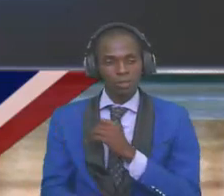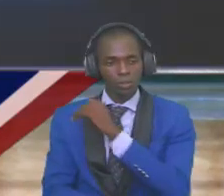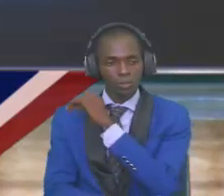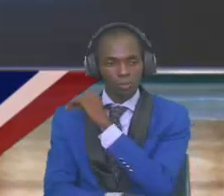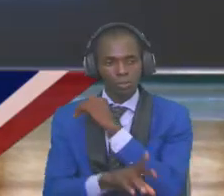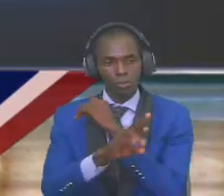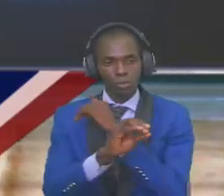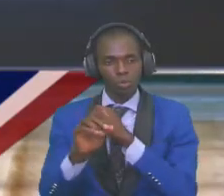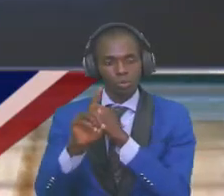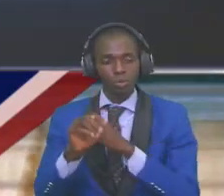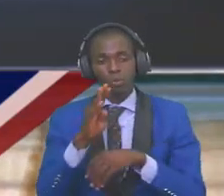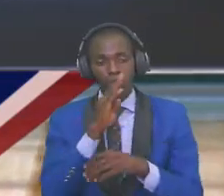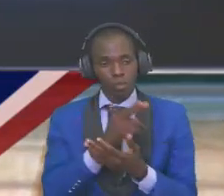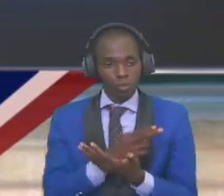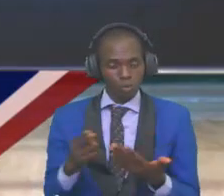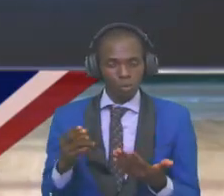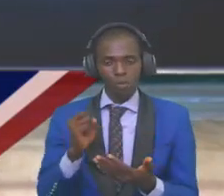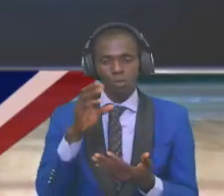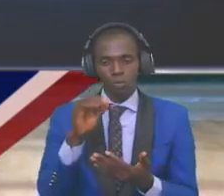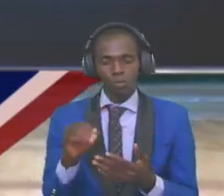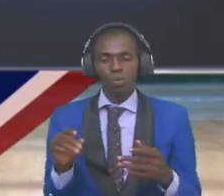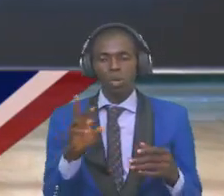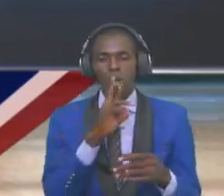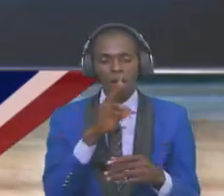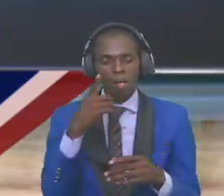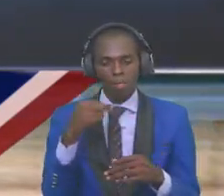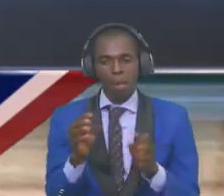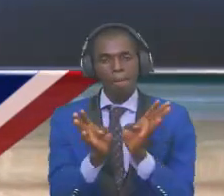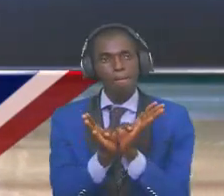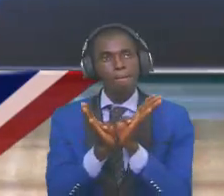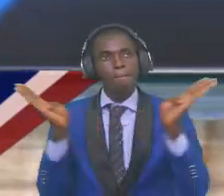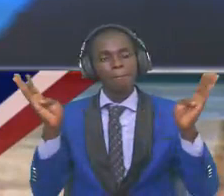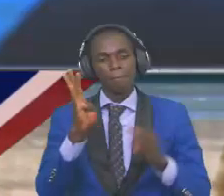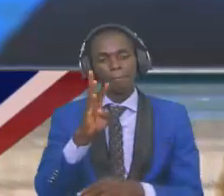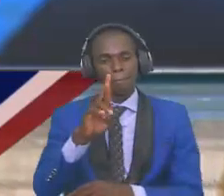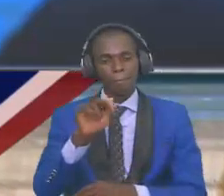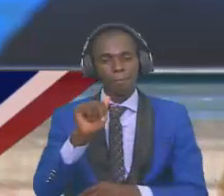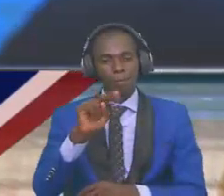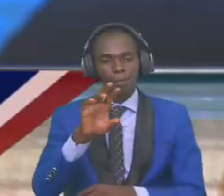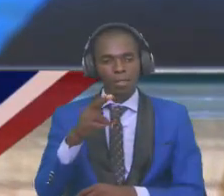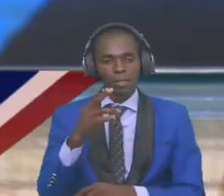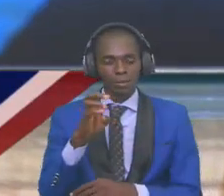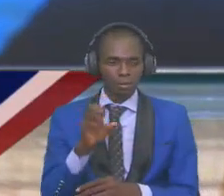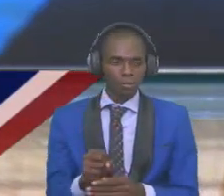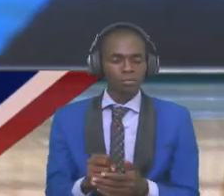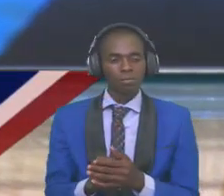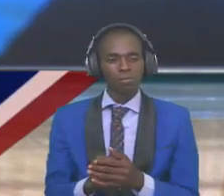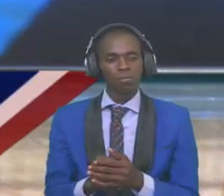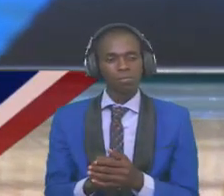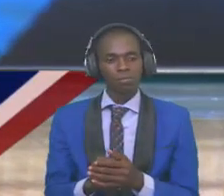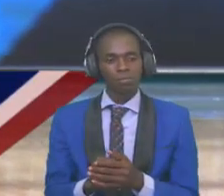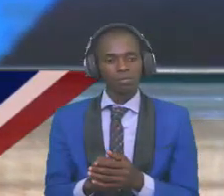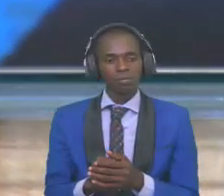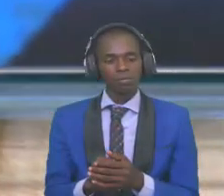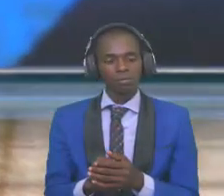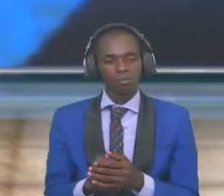so are the branches." For you to addict yourself when there's no praise of man, when there's